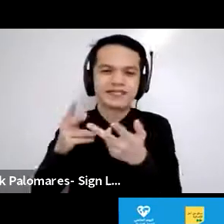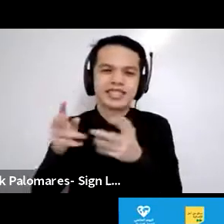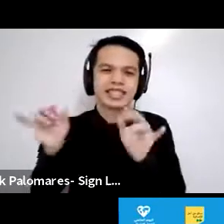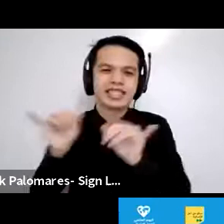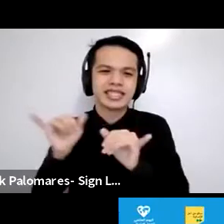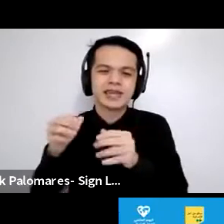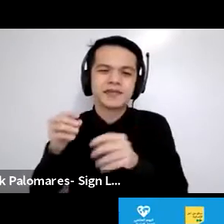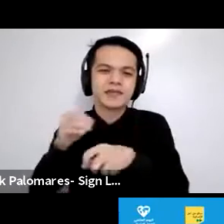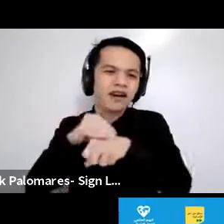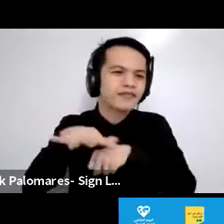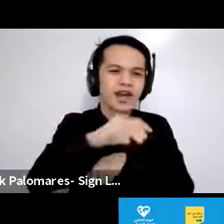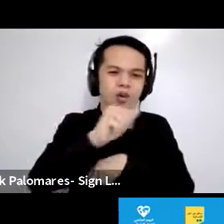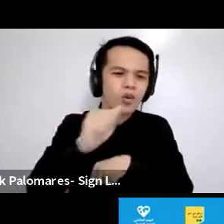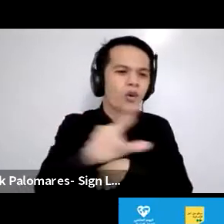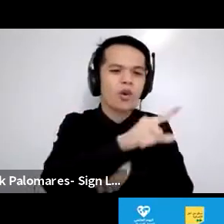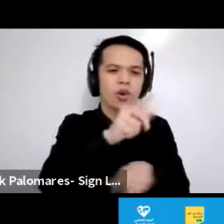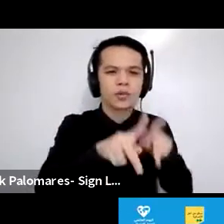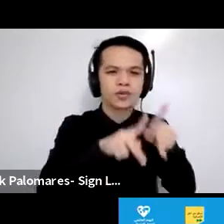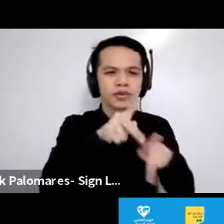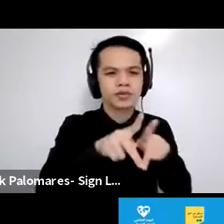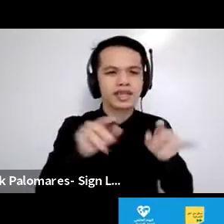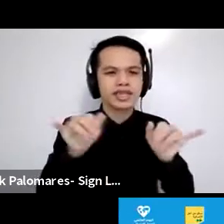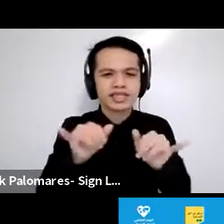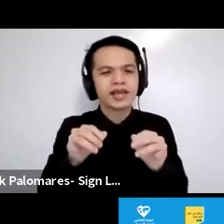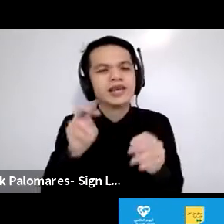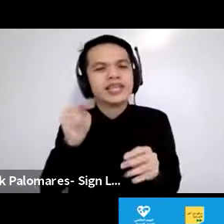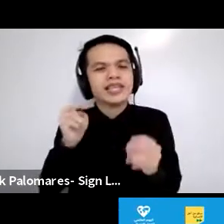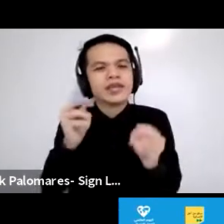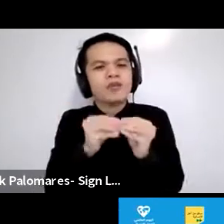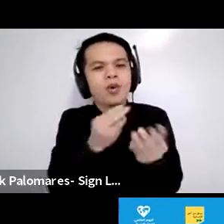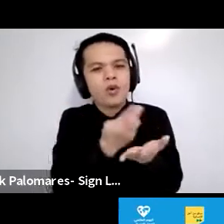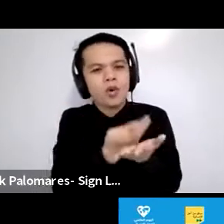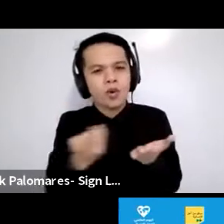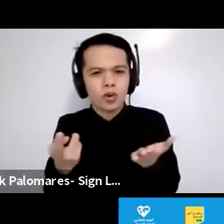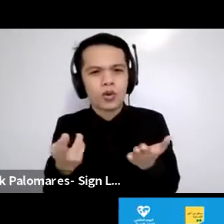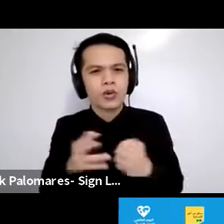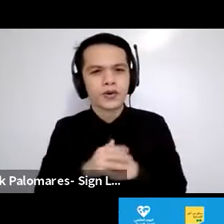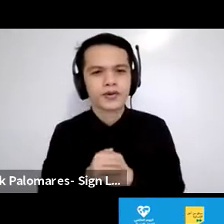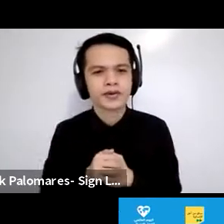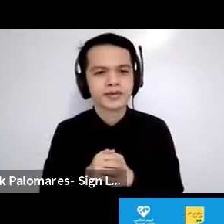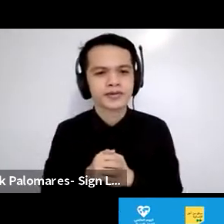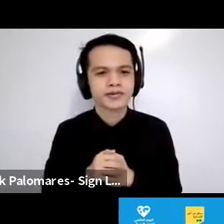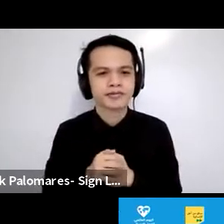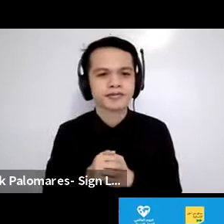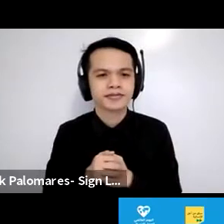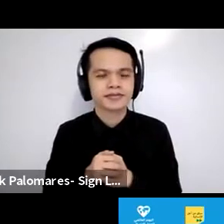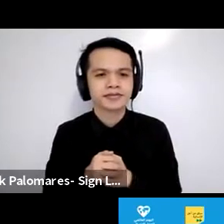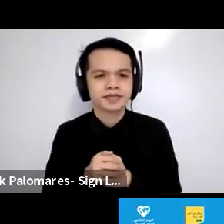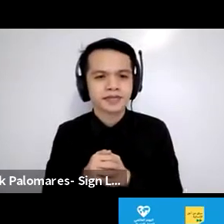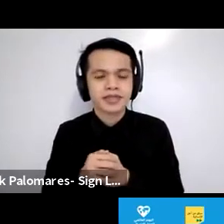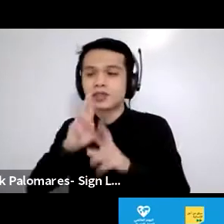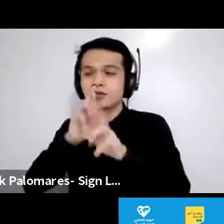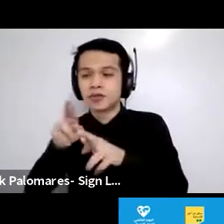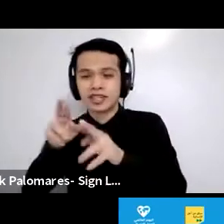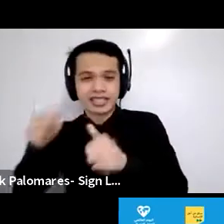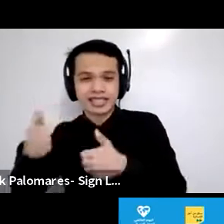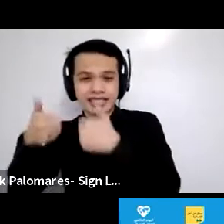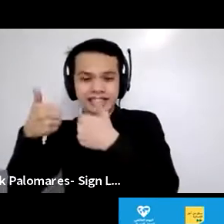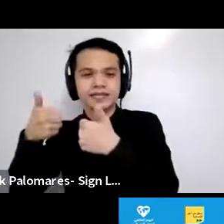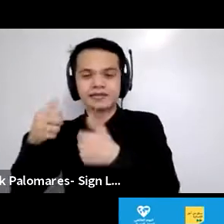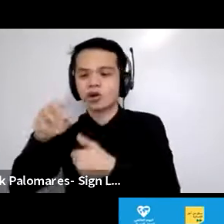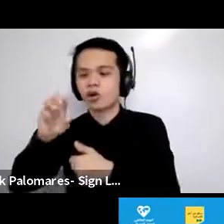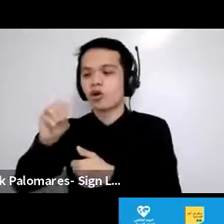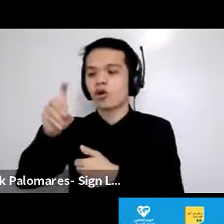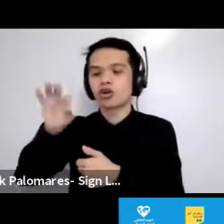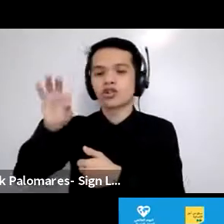more people and requiring more resources than in previous decades. Responding to this challenge, Oxfam, with